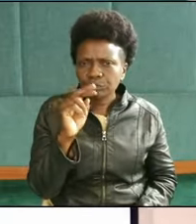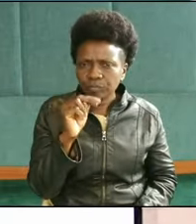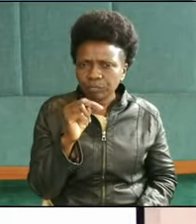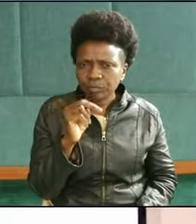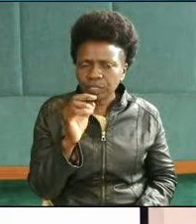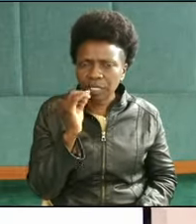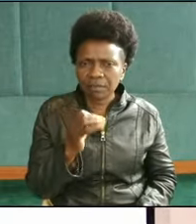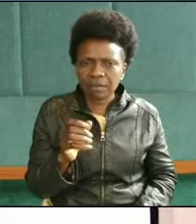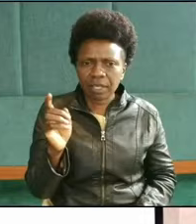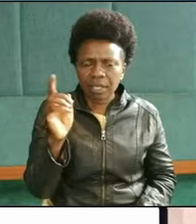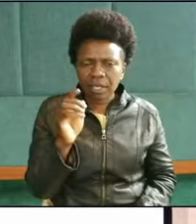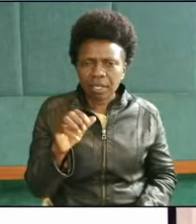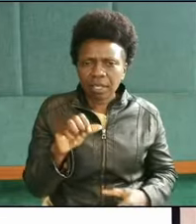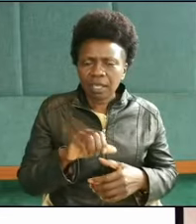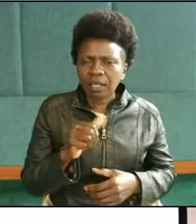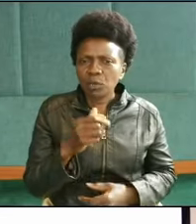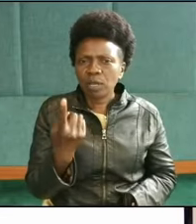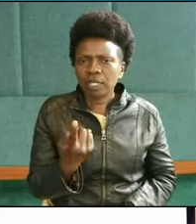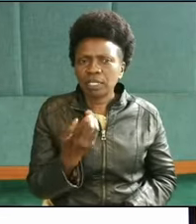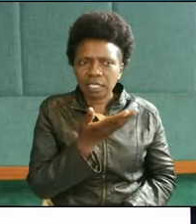dare to fight a lion.